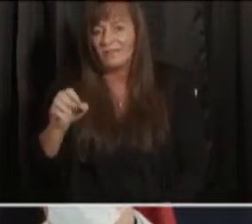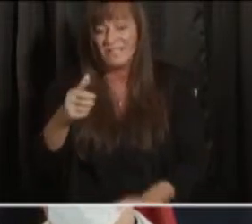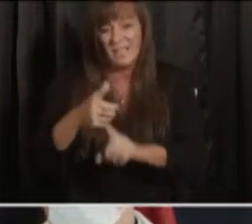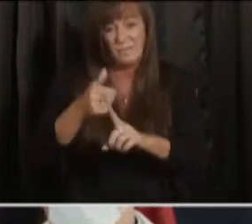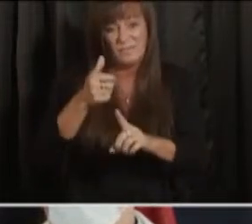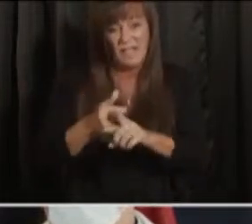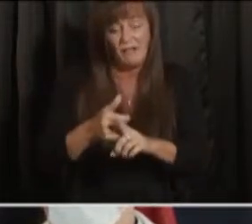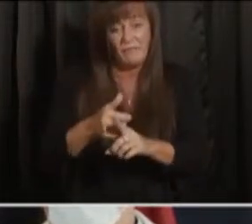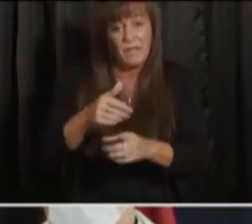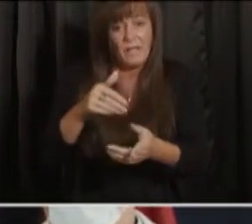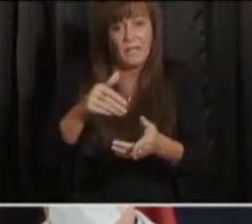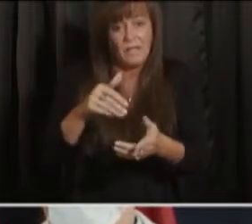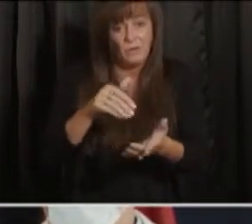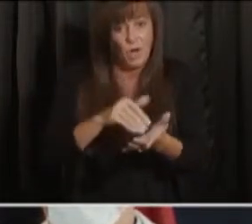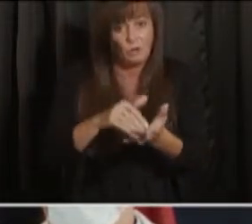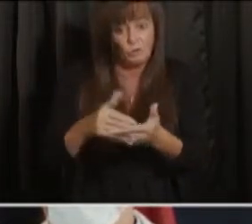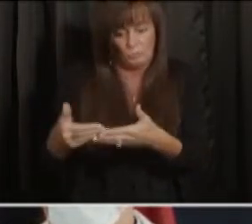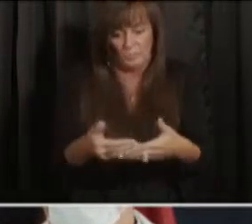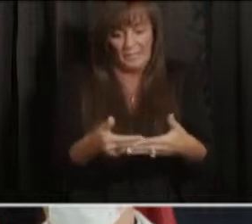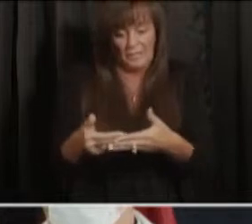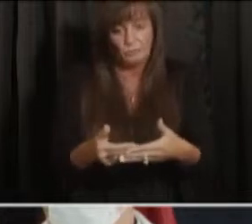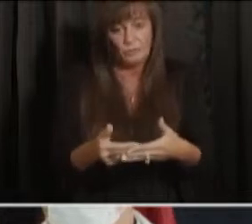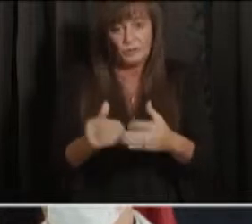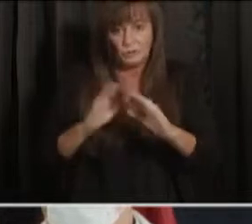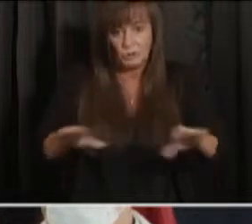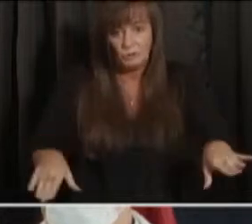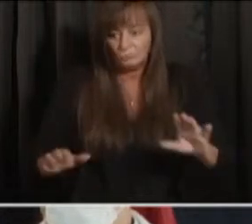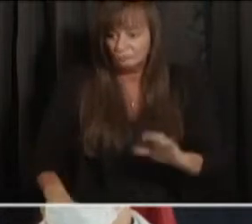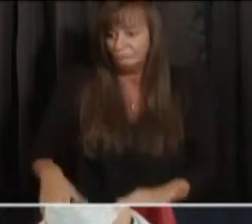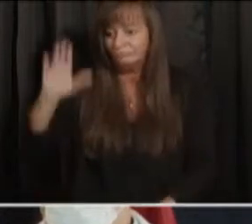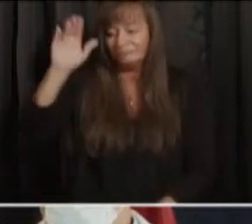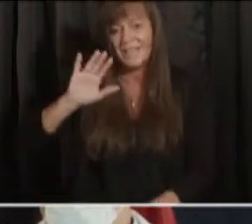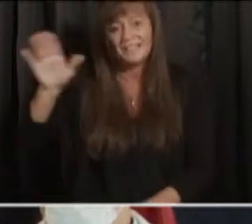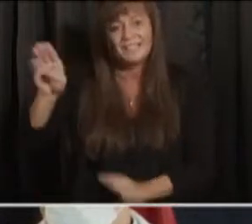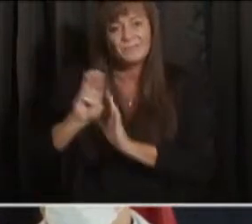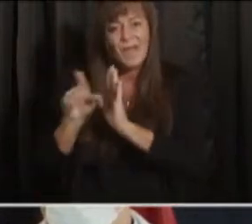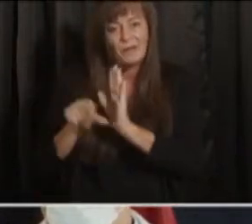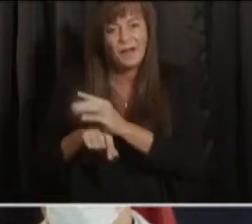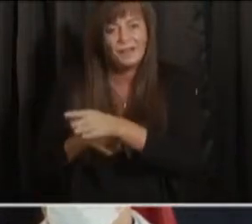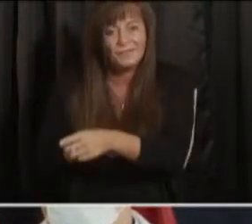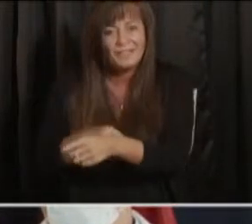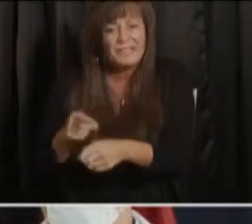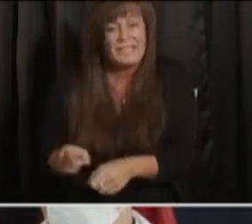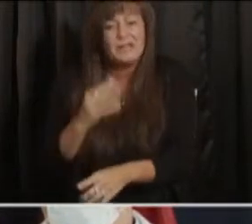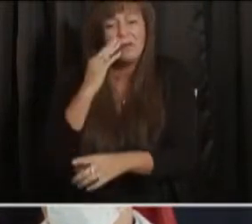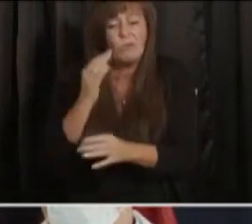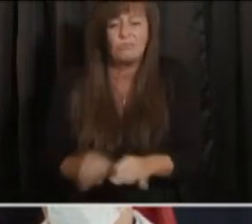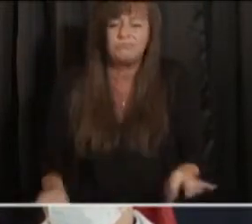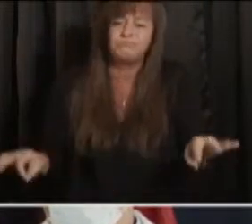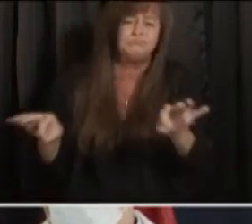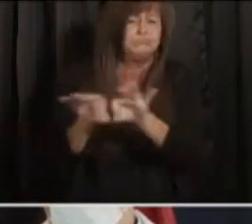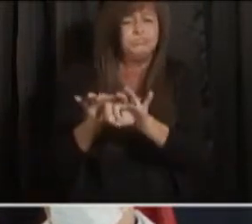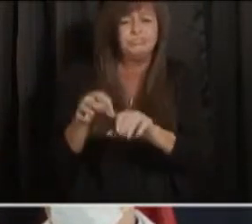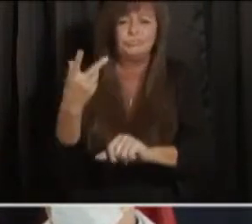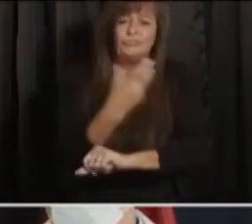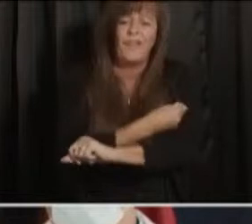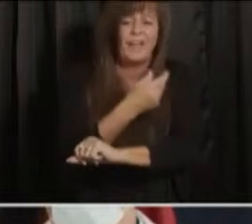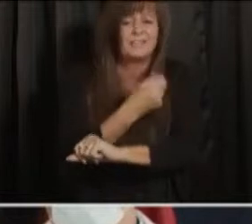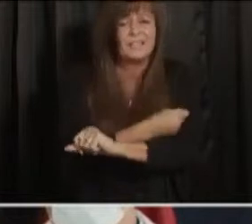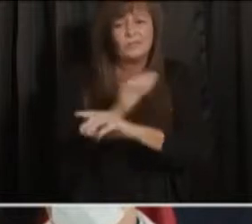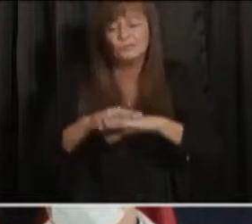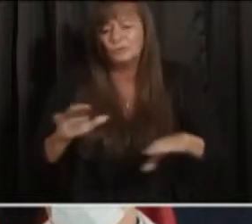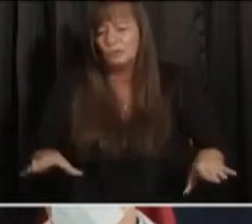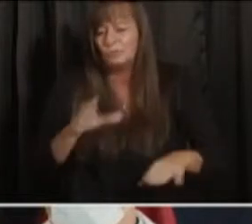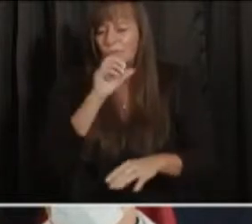for 25 years. That is his background as well, is pediatric care. So he also knows how important it is to vaccinate Colorado's 5